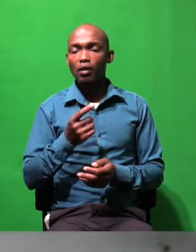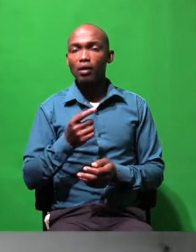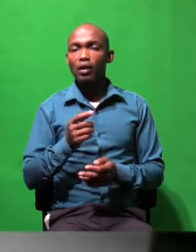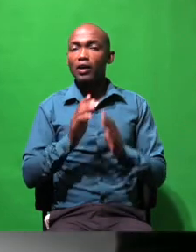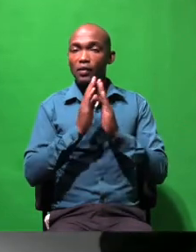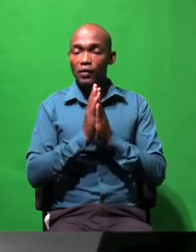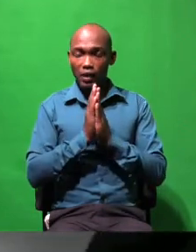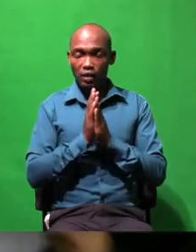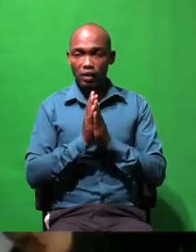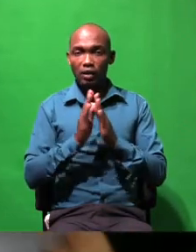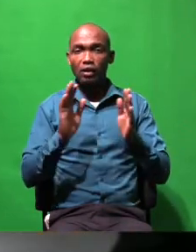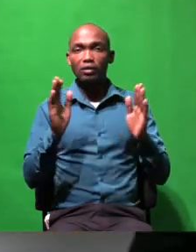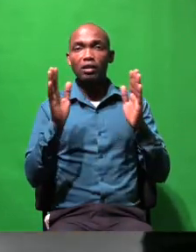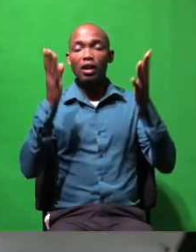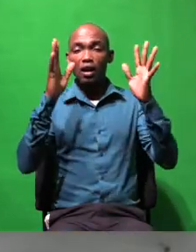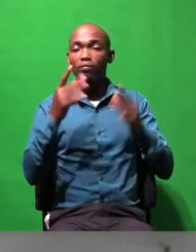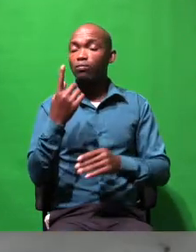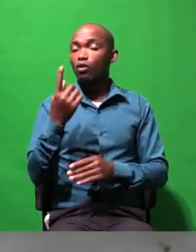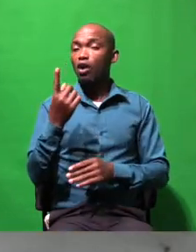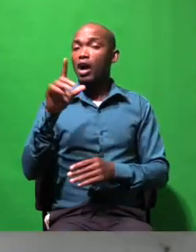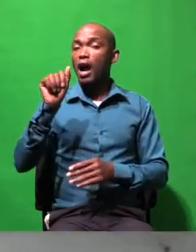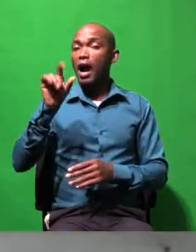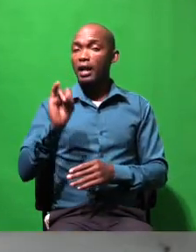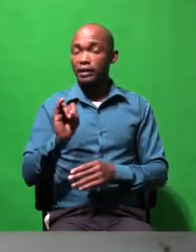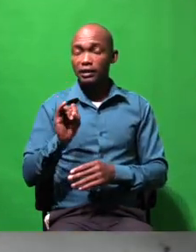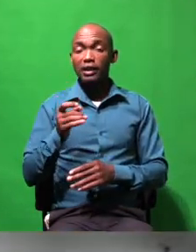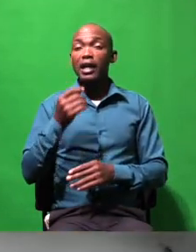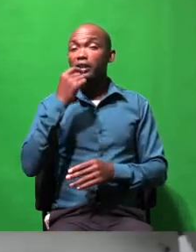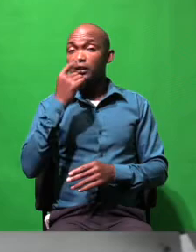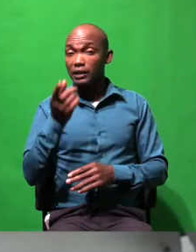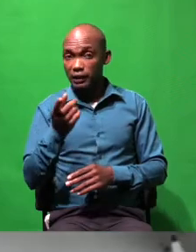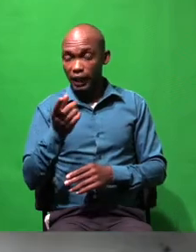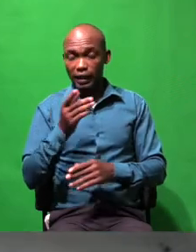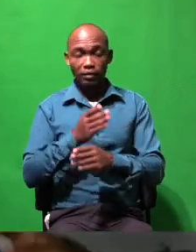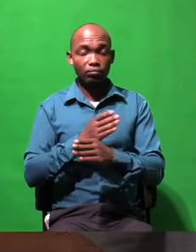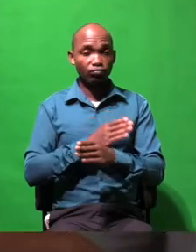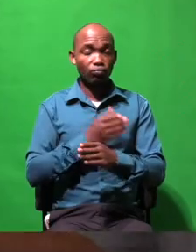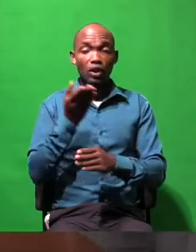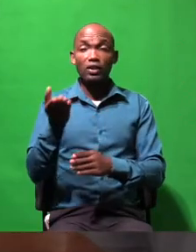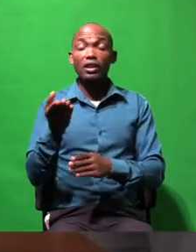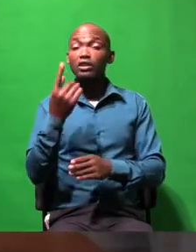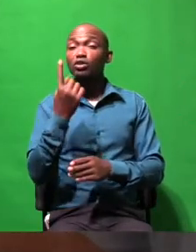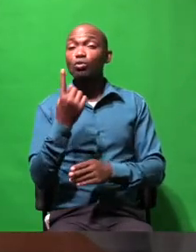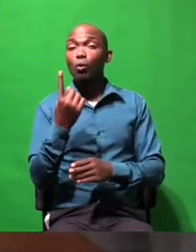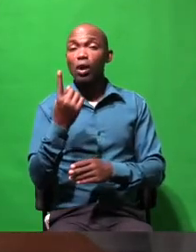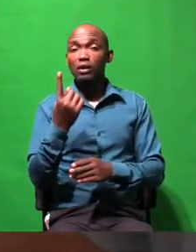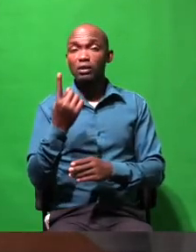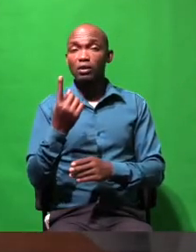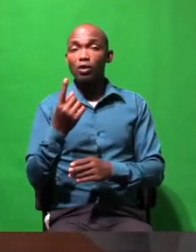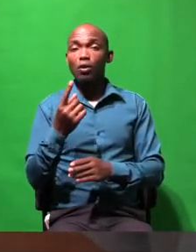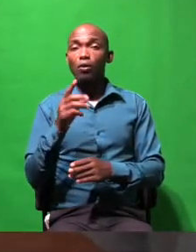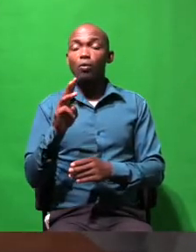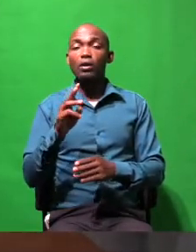Thank you very much. Clap one for Ali. Good. As Ali said, this one will